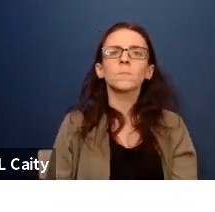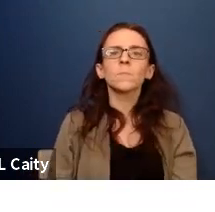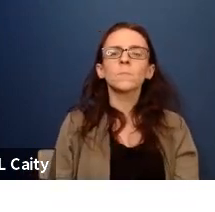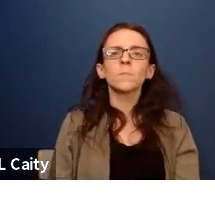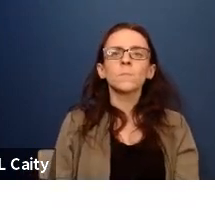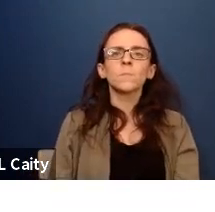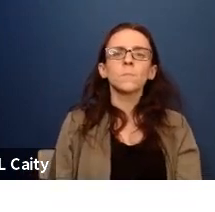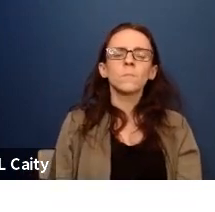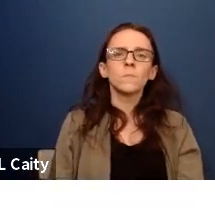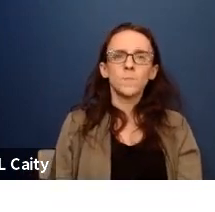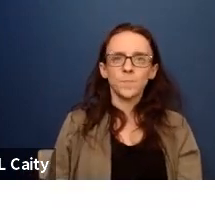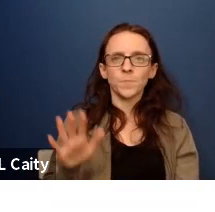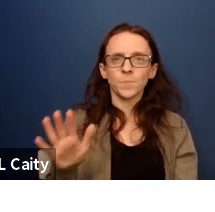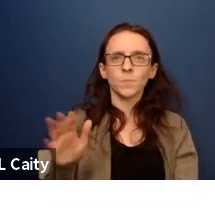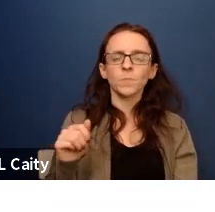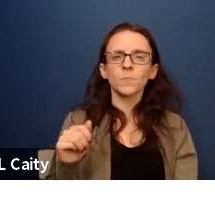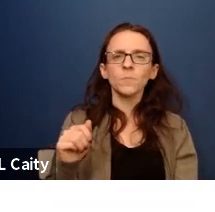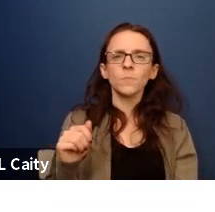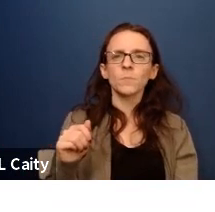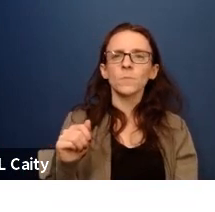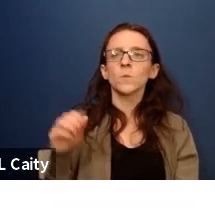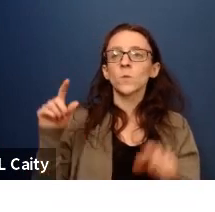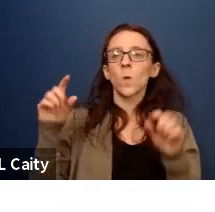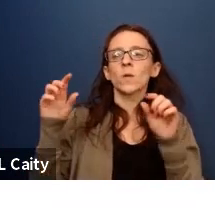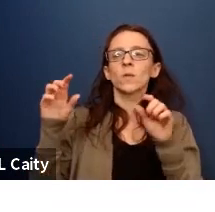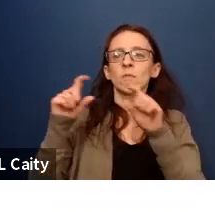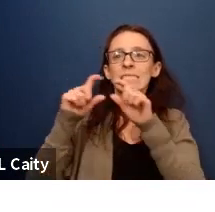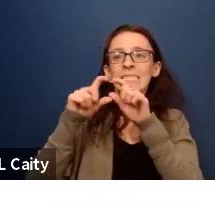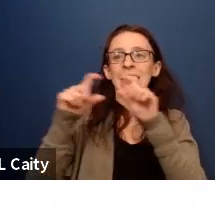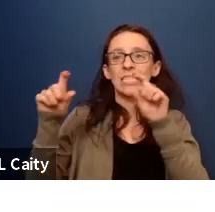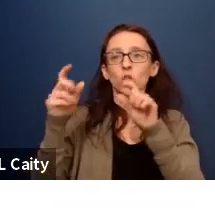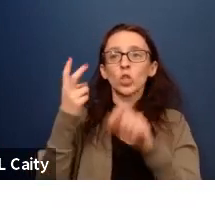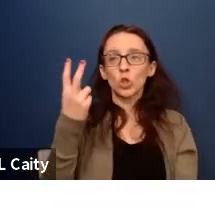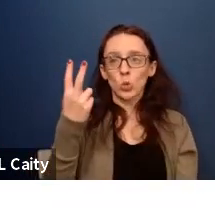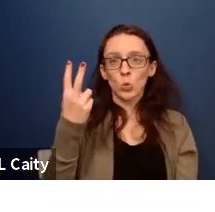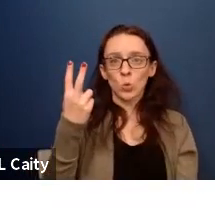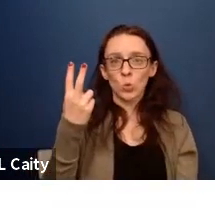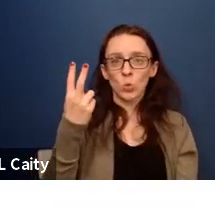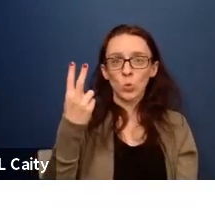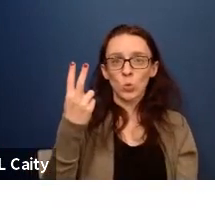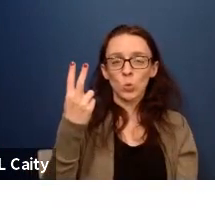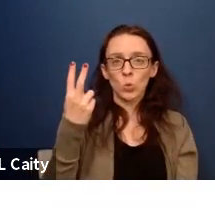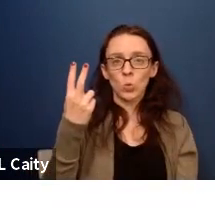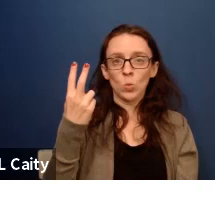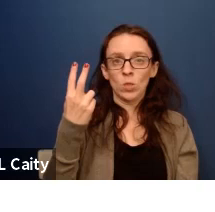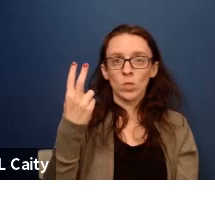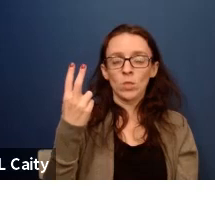Why is it that 300 students in tier 2 ended up,